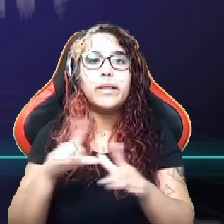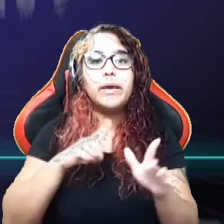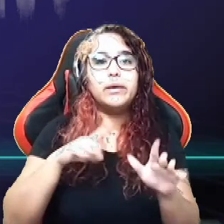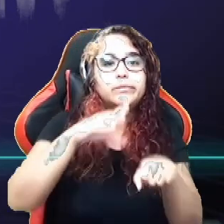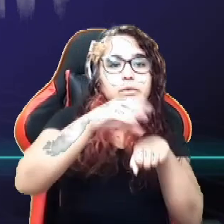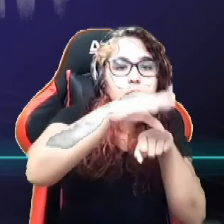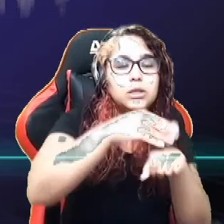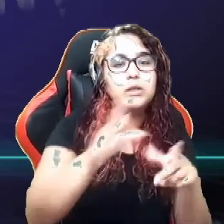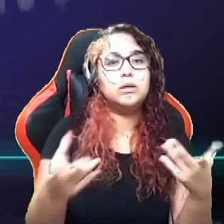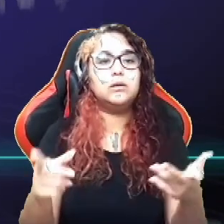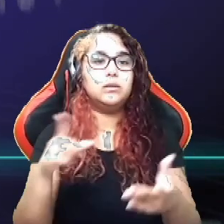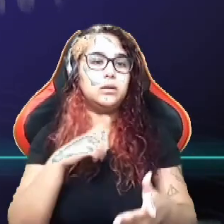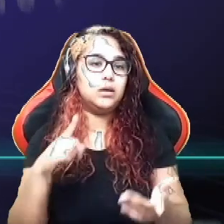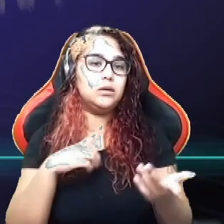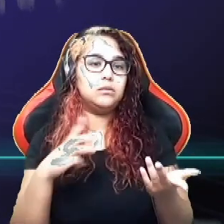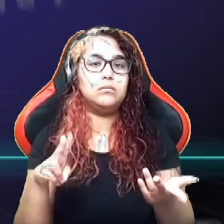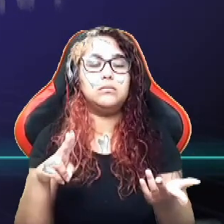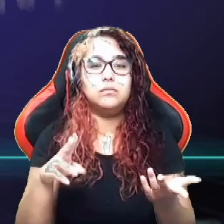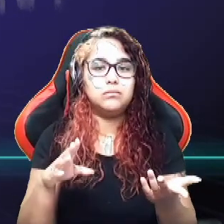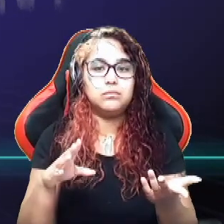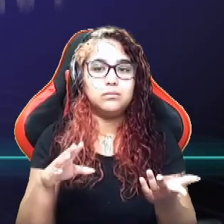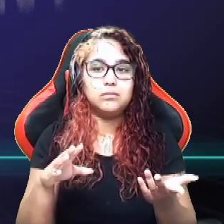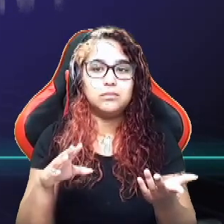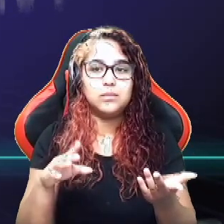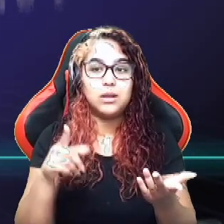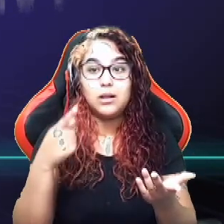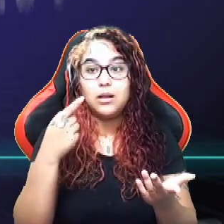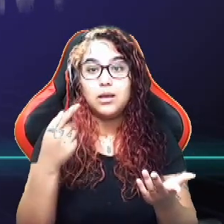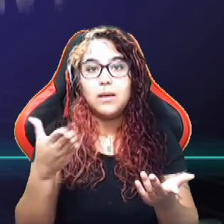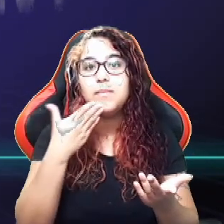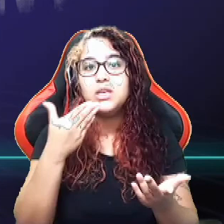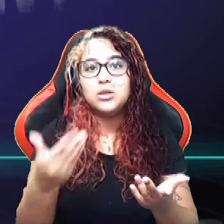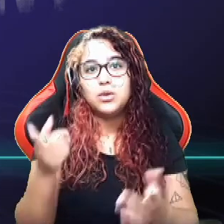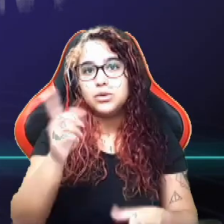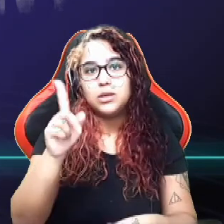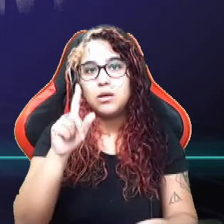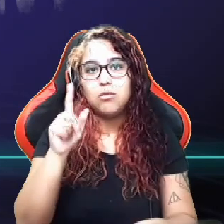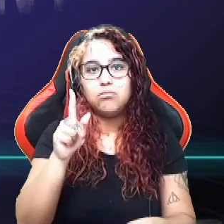have tips, you have, sketches,